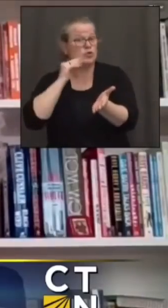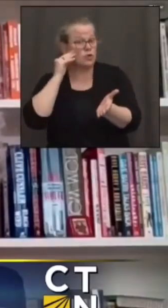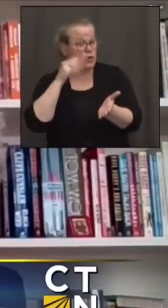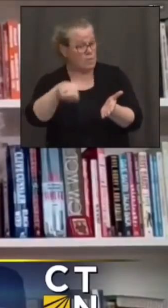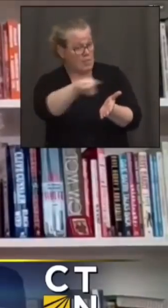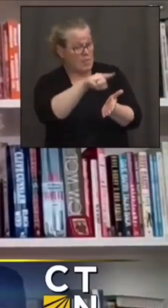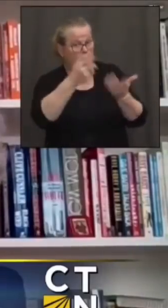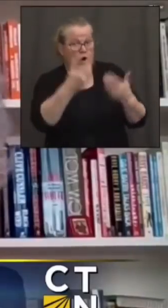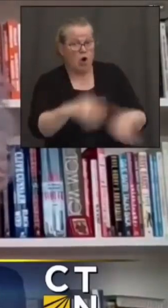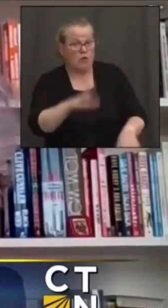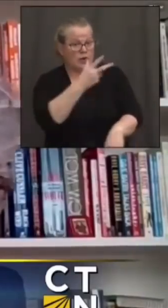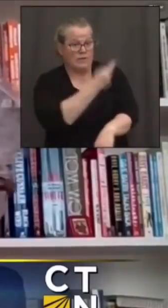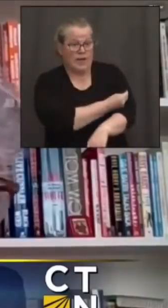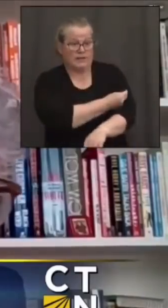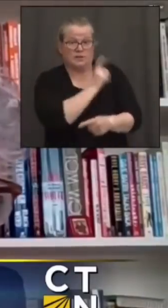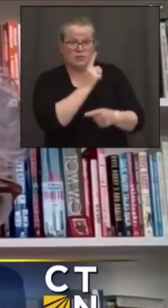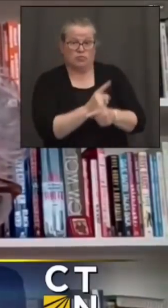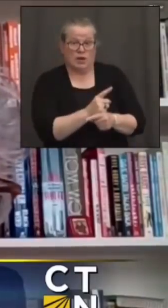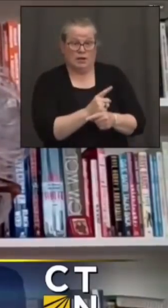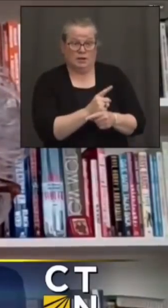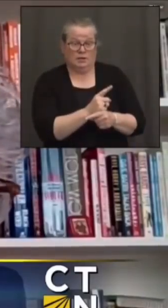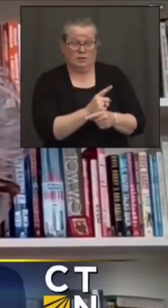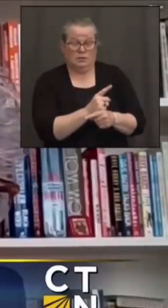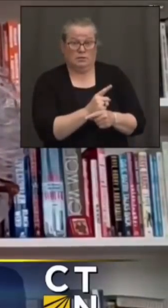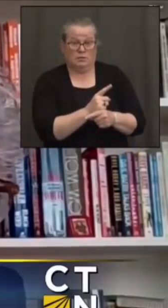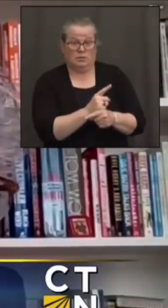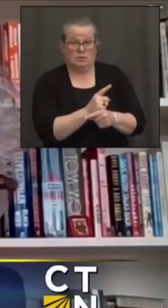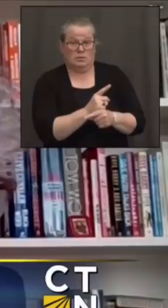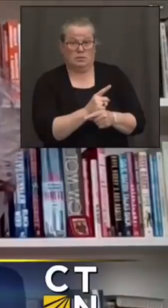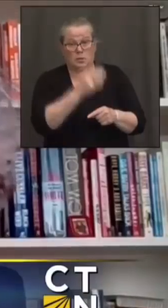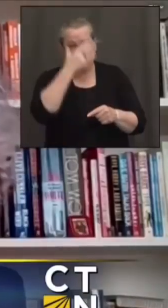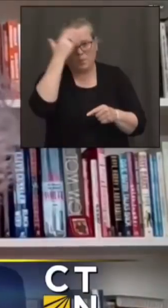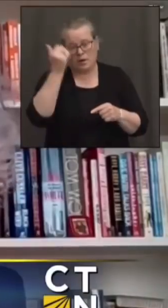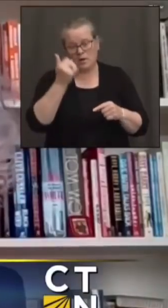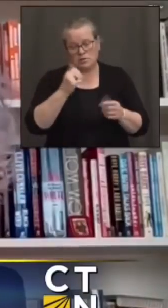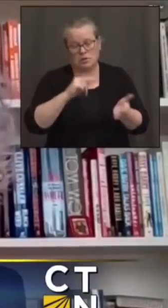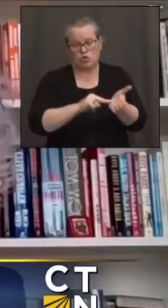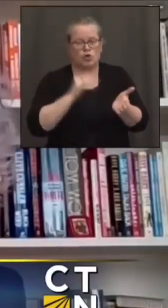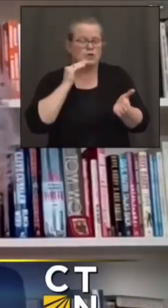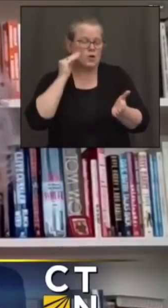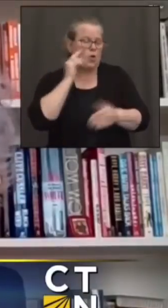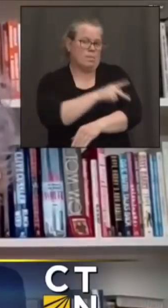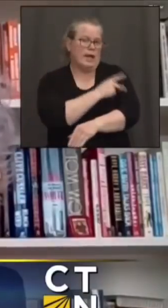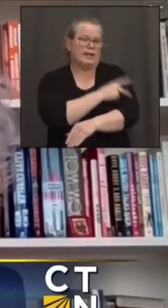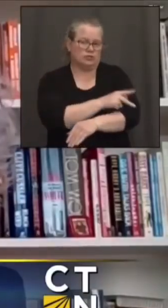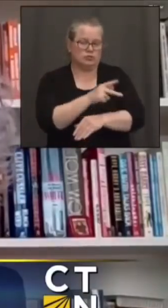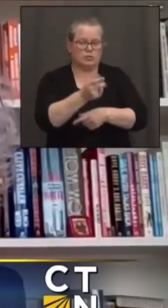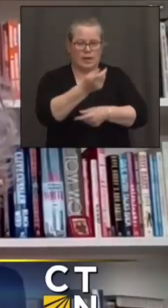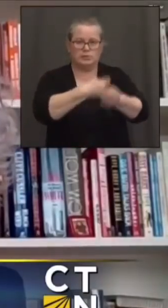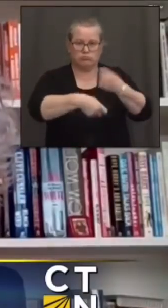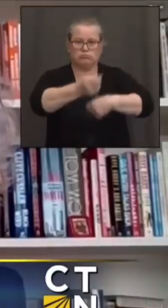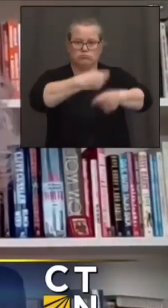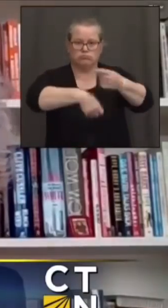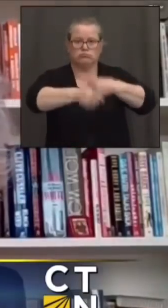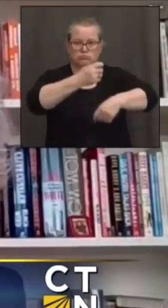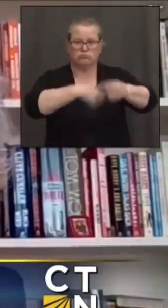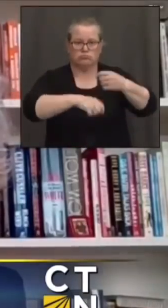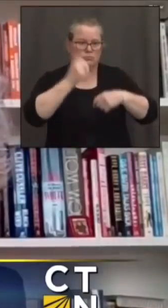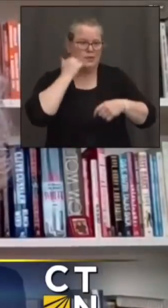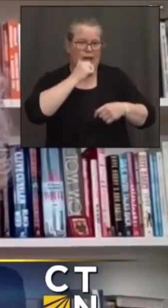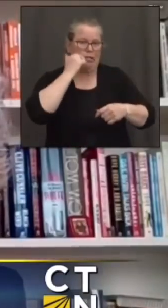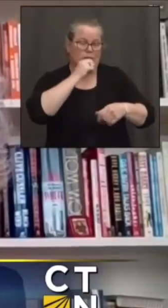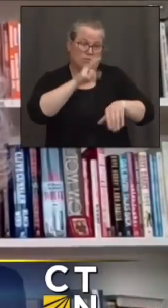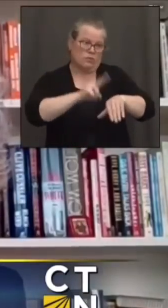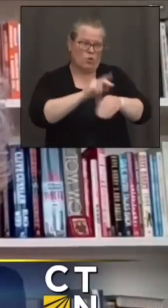Because obviously there's a turnover with nursing home patients, daily, certainly